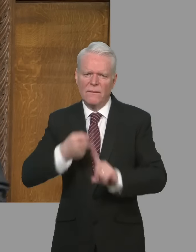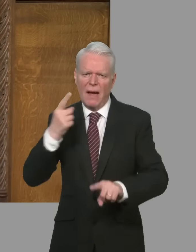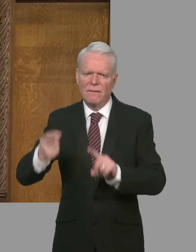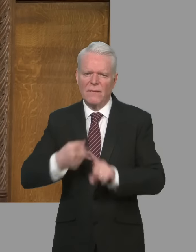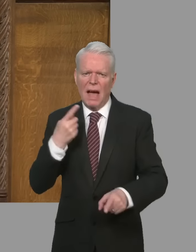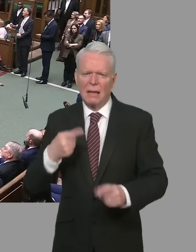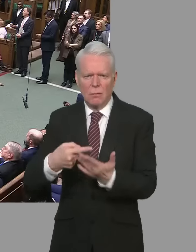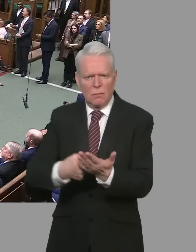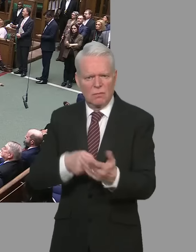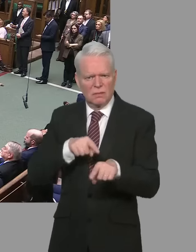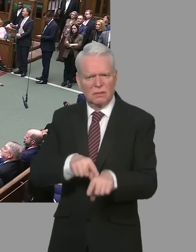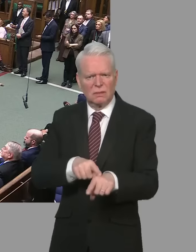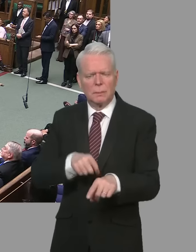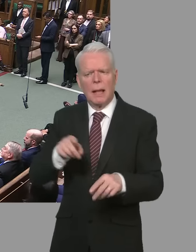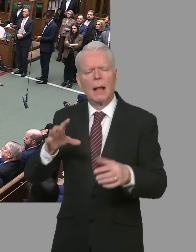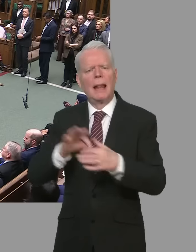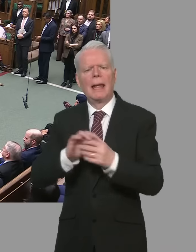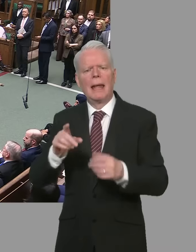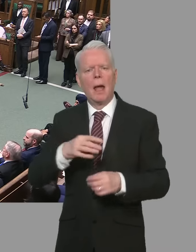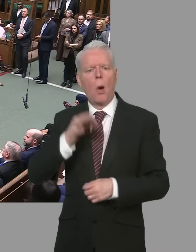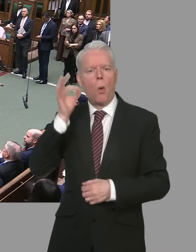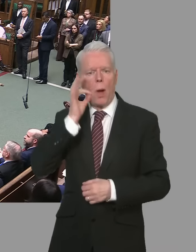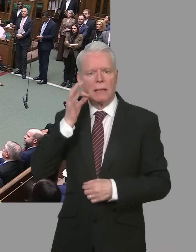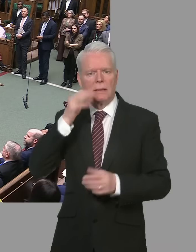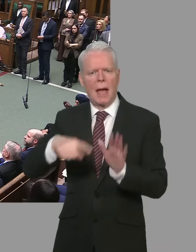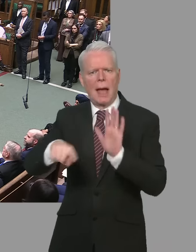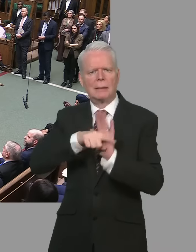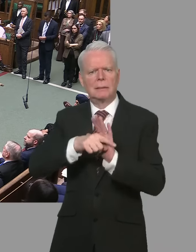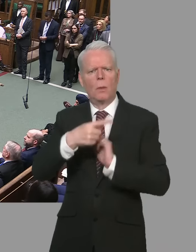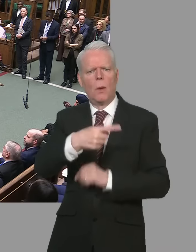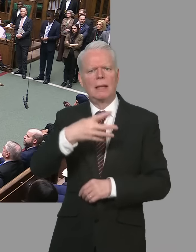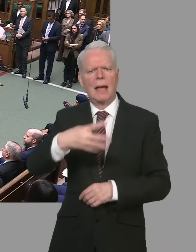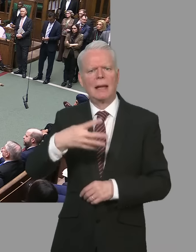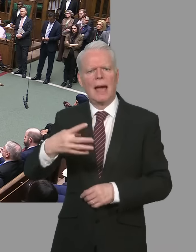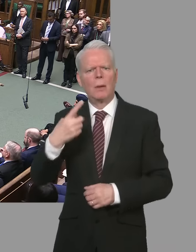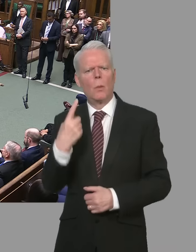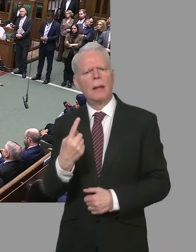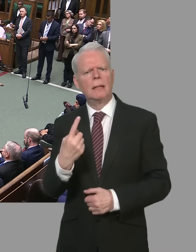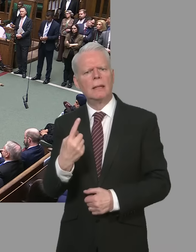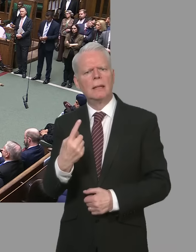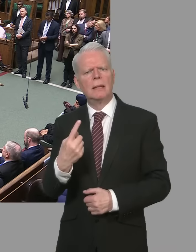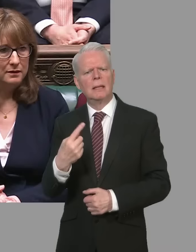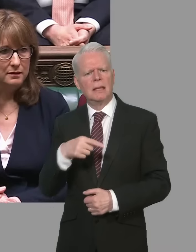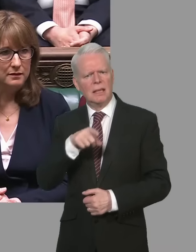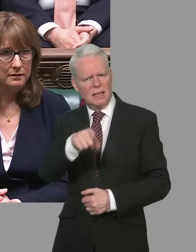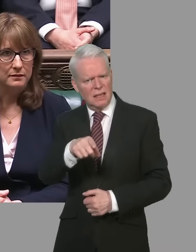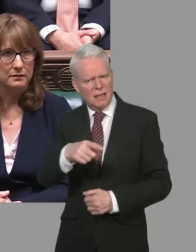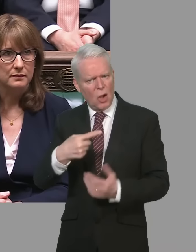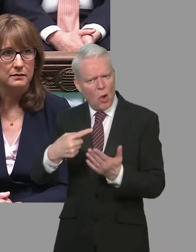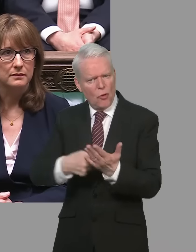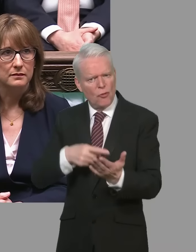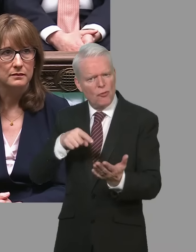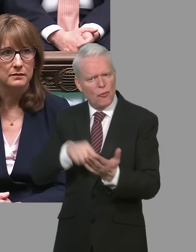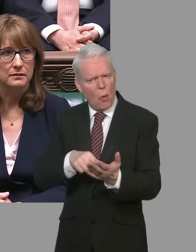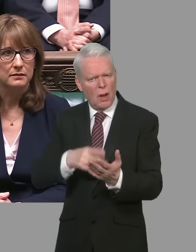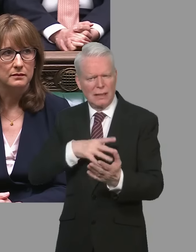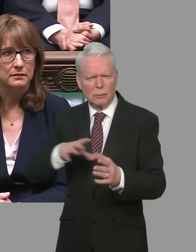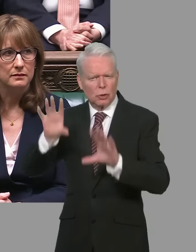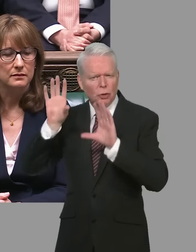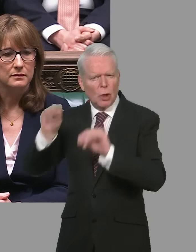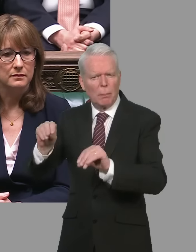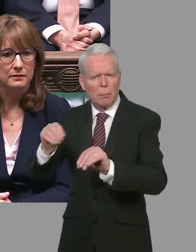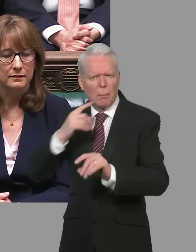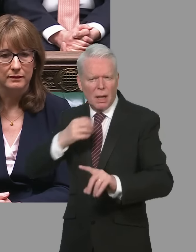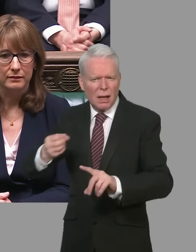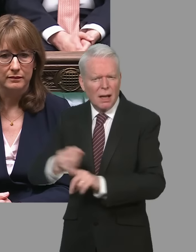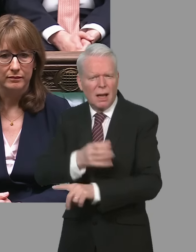hook? Prime Minister. Can I thank him for raising this? And it is deeply concerning, and we're looking at what more we can do, because it's